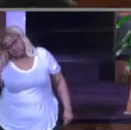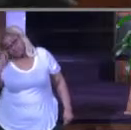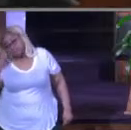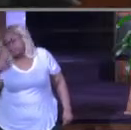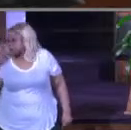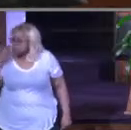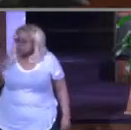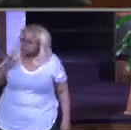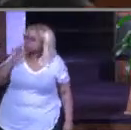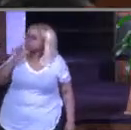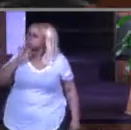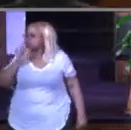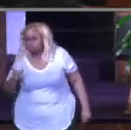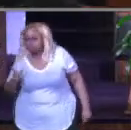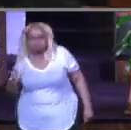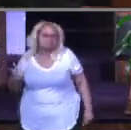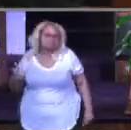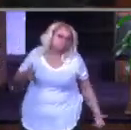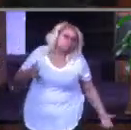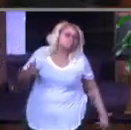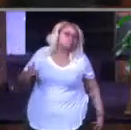If they say, I don't know, I'm not sure,